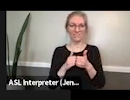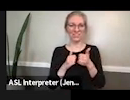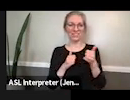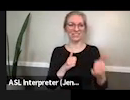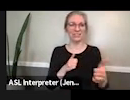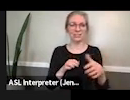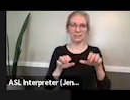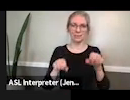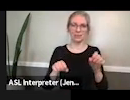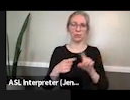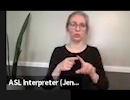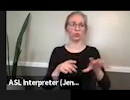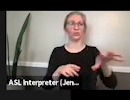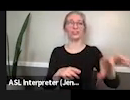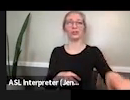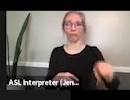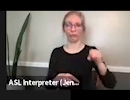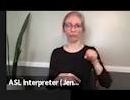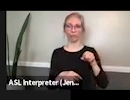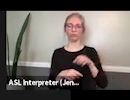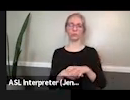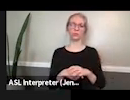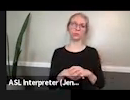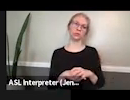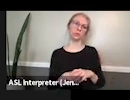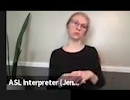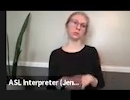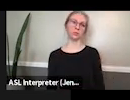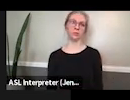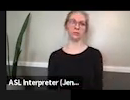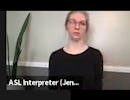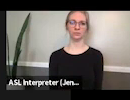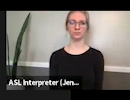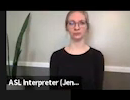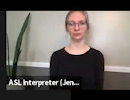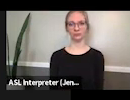out. One of the most